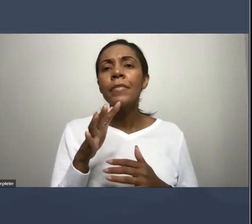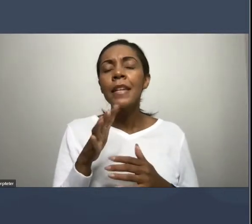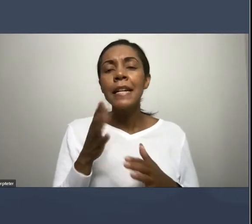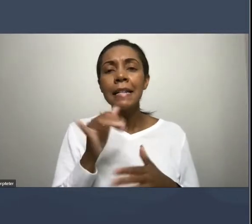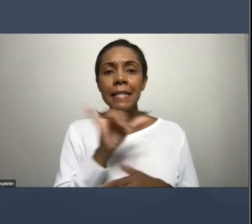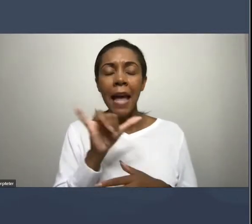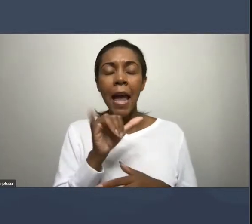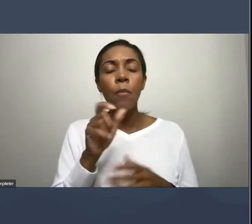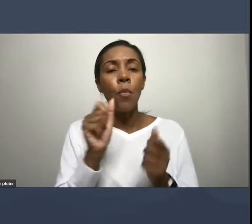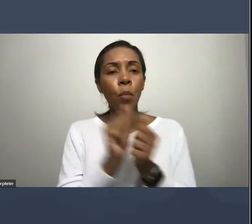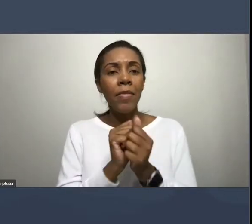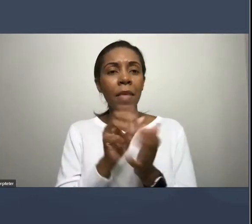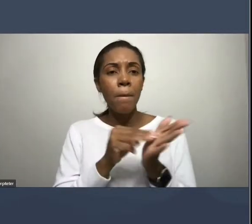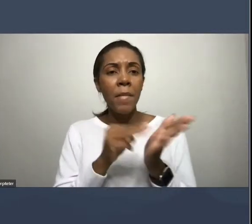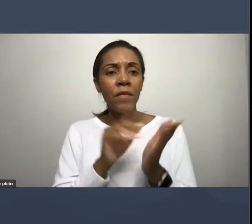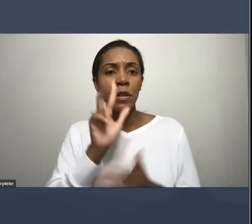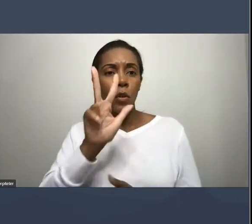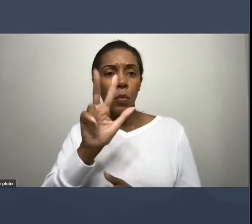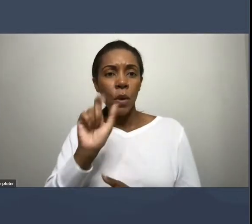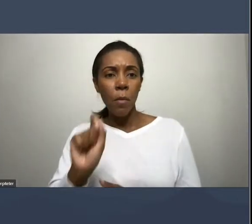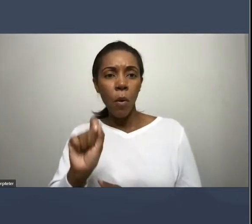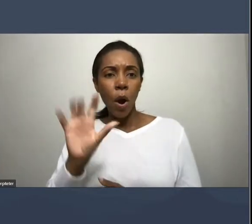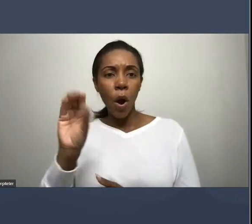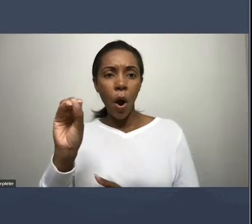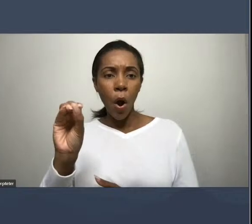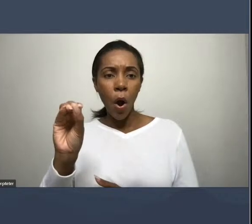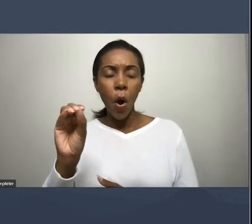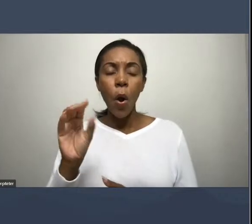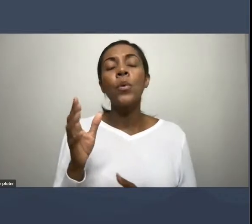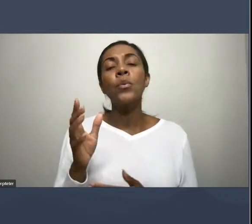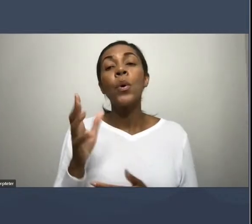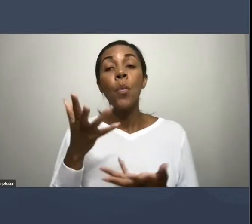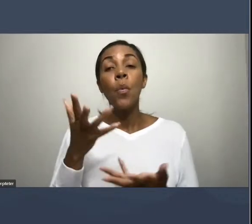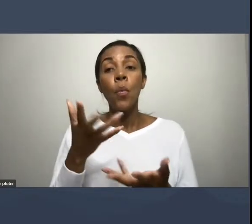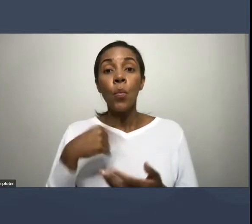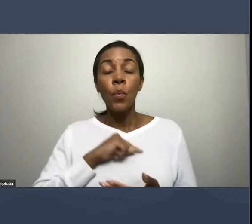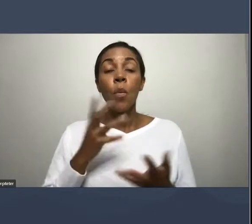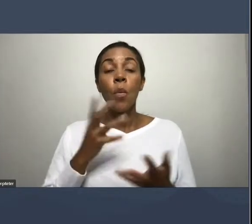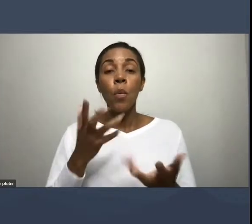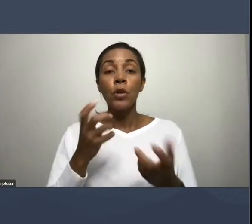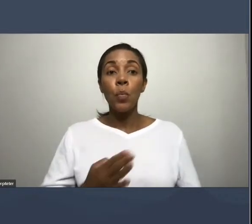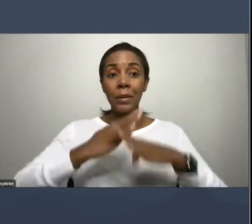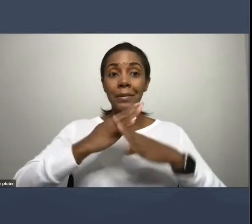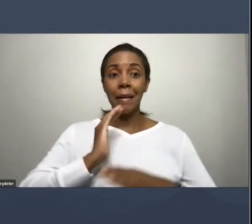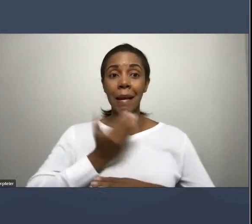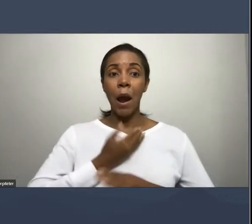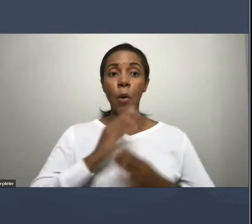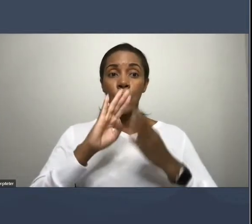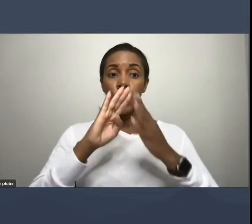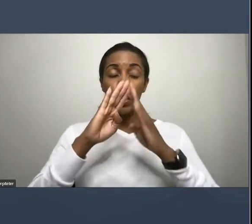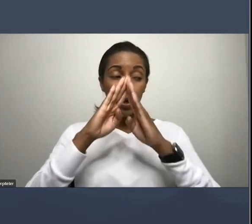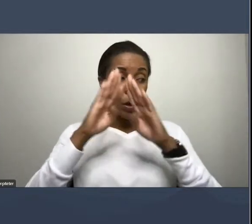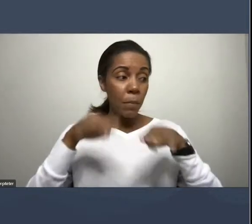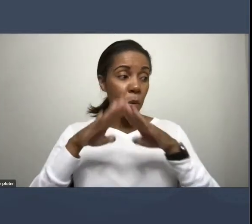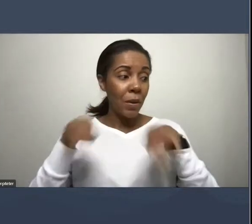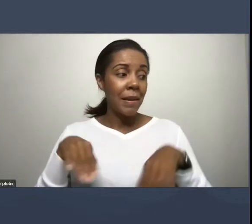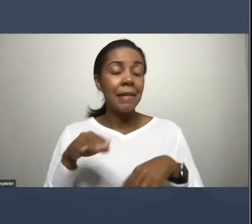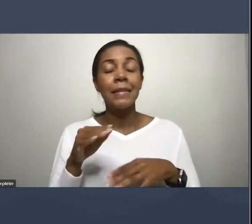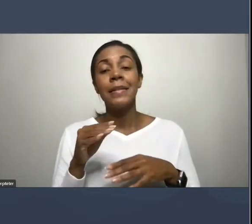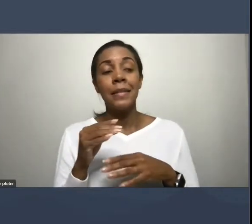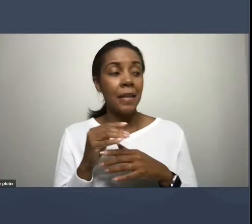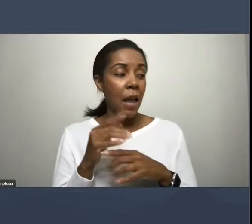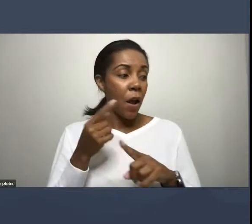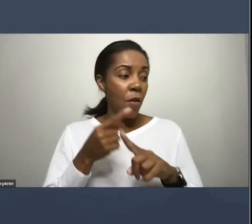Memphis 3.0 and making sure that we are doing things to protect our communities and to protect our neighborhoods from